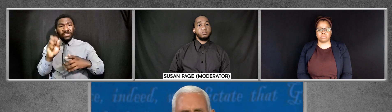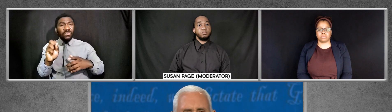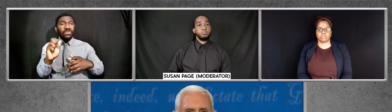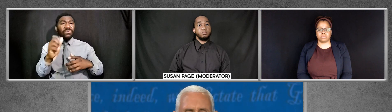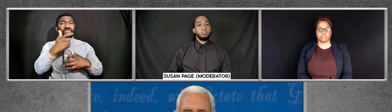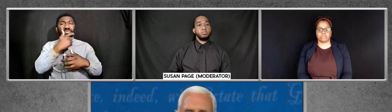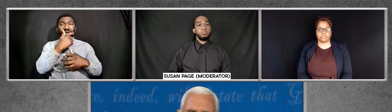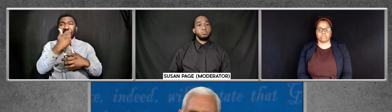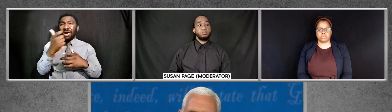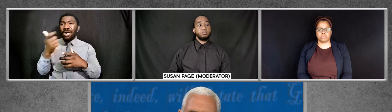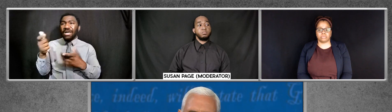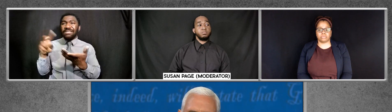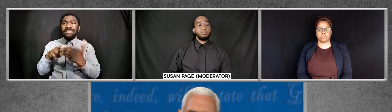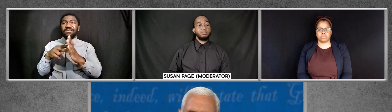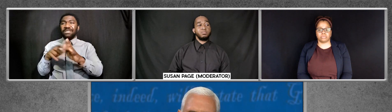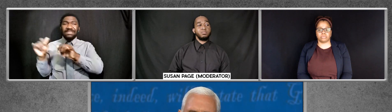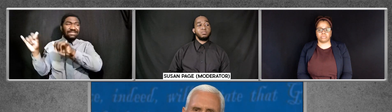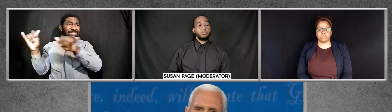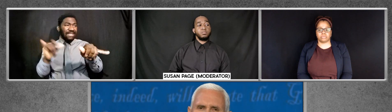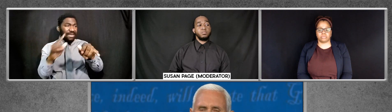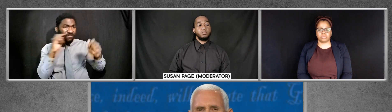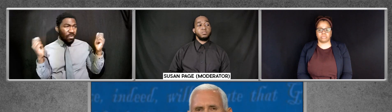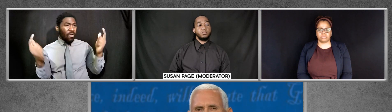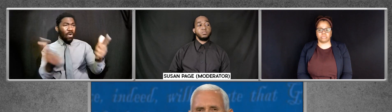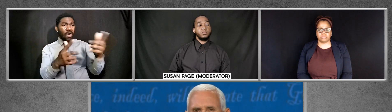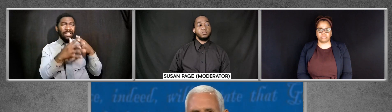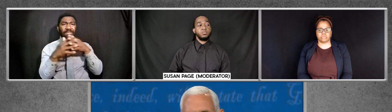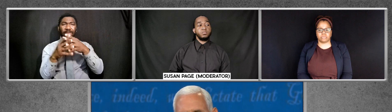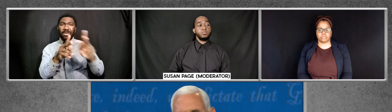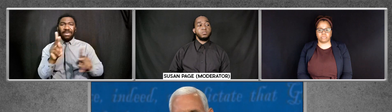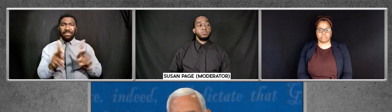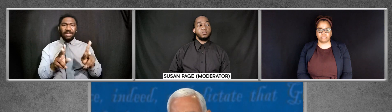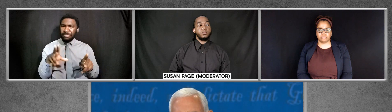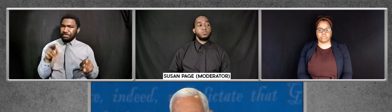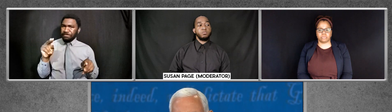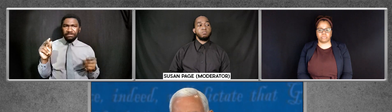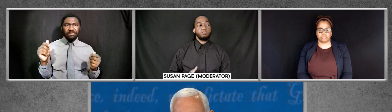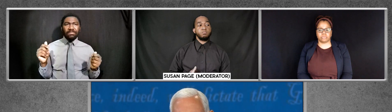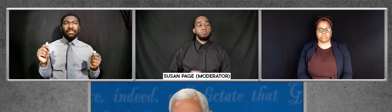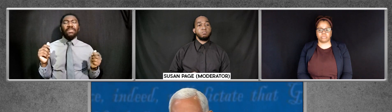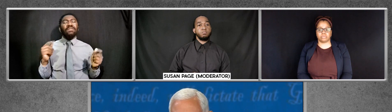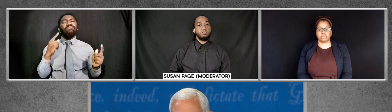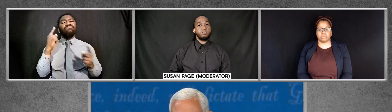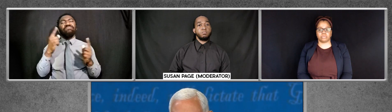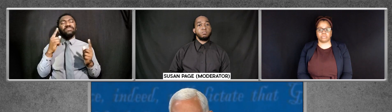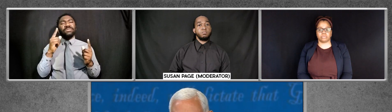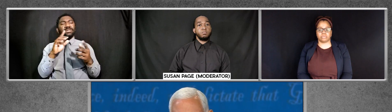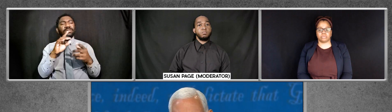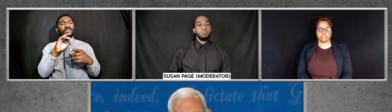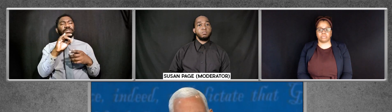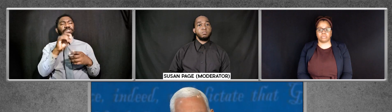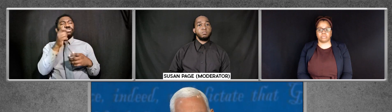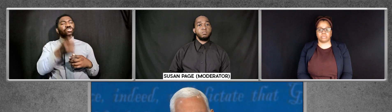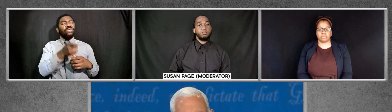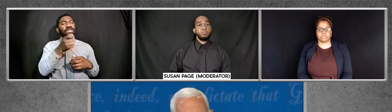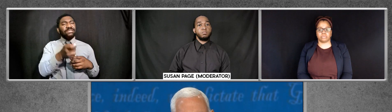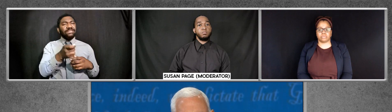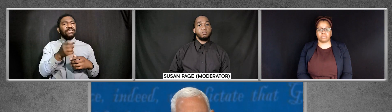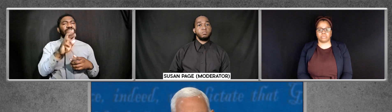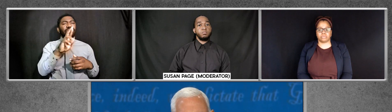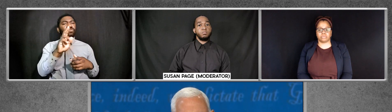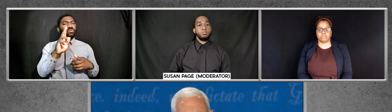is synonymous with the American people. You know, I look at the relationship between Justice Ruth Bader Ginsburg, the late justice who we